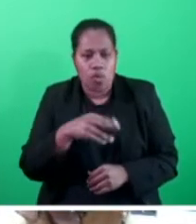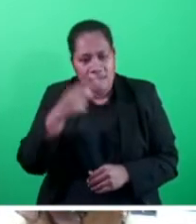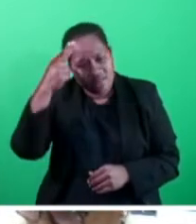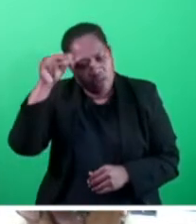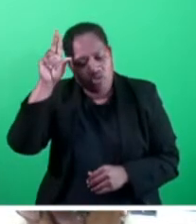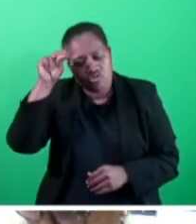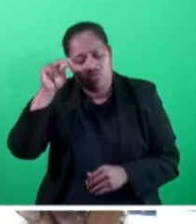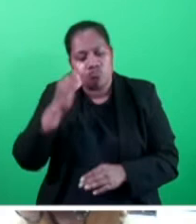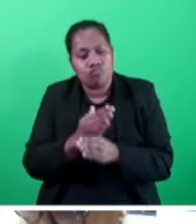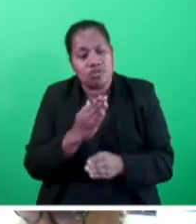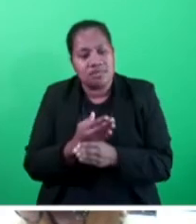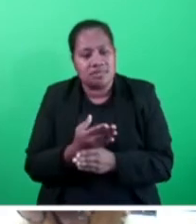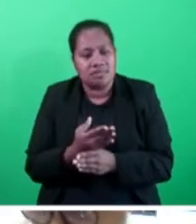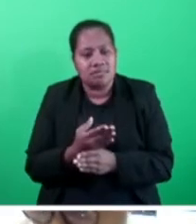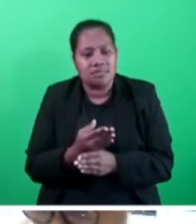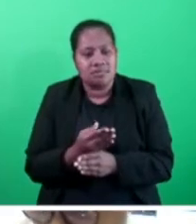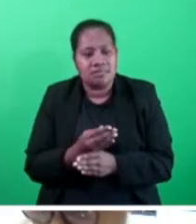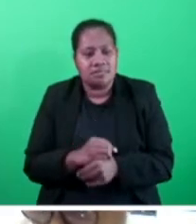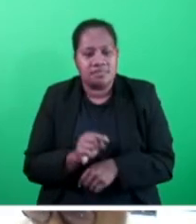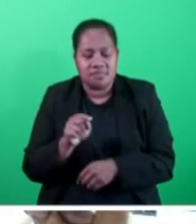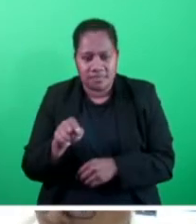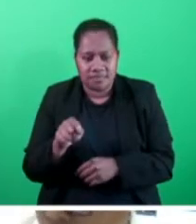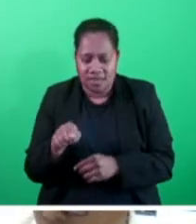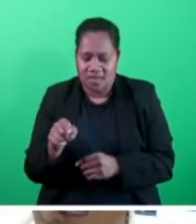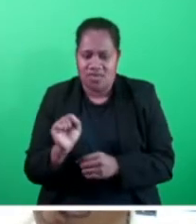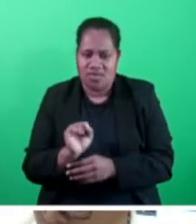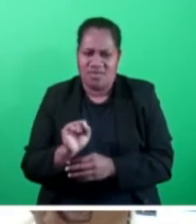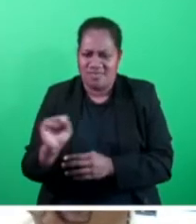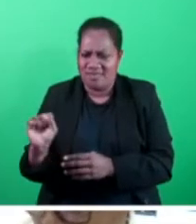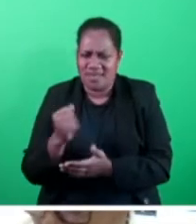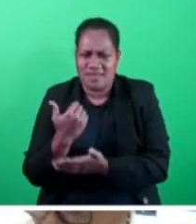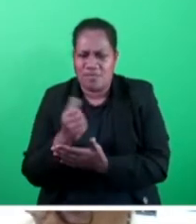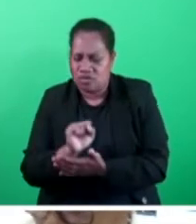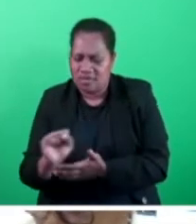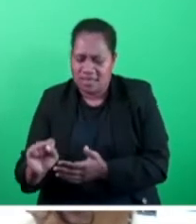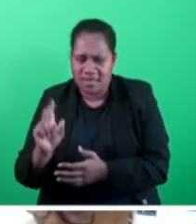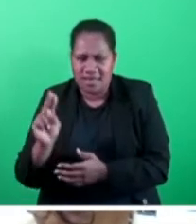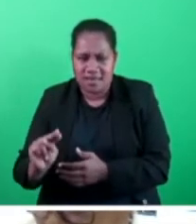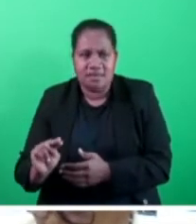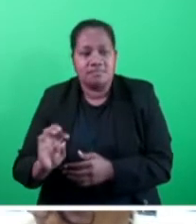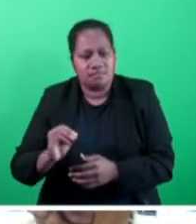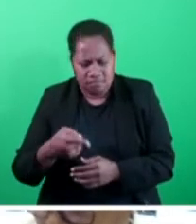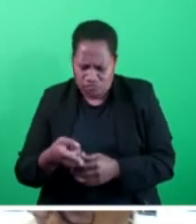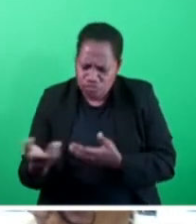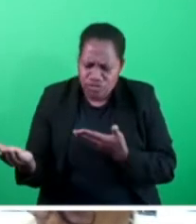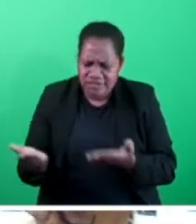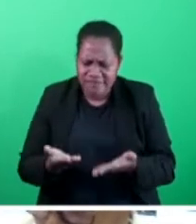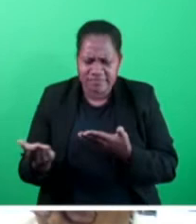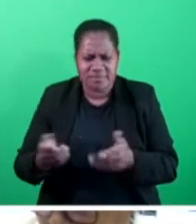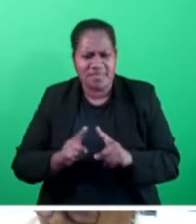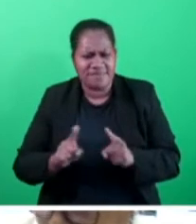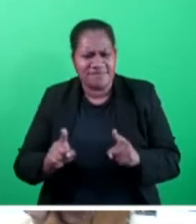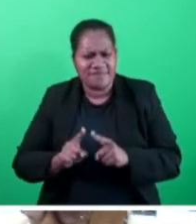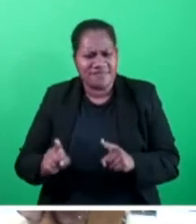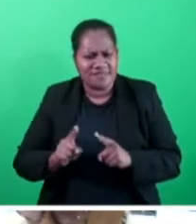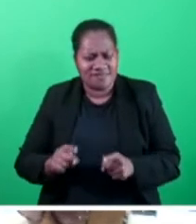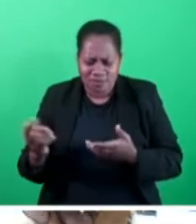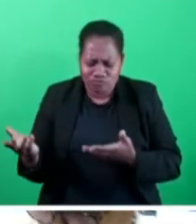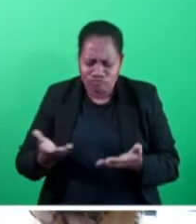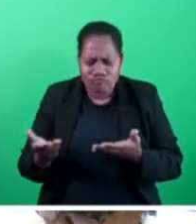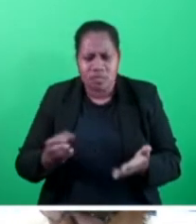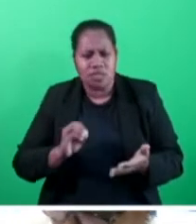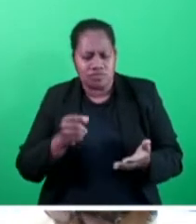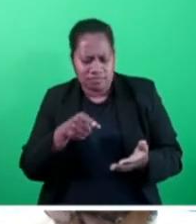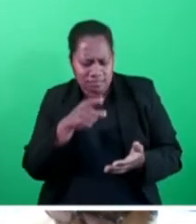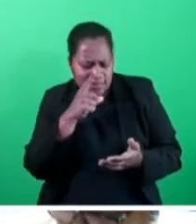needs. The opposition keeps on bringing different basket of goods to exemplify cost of living impact on minimum